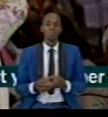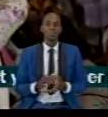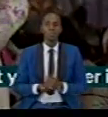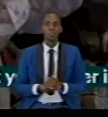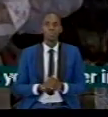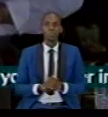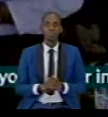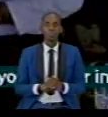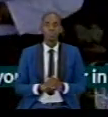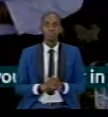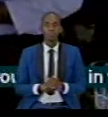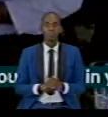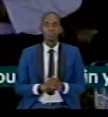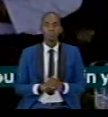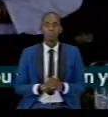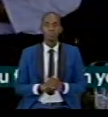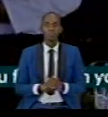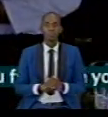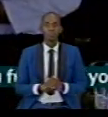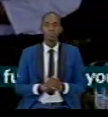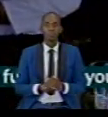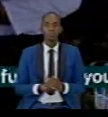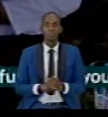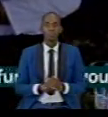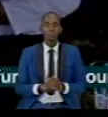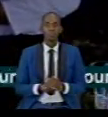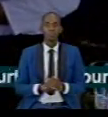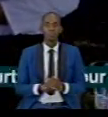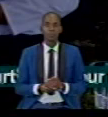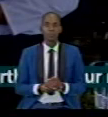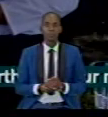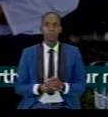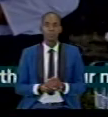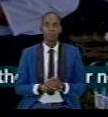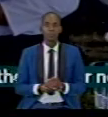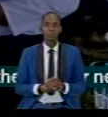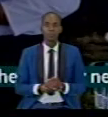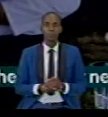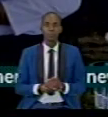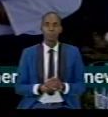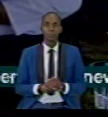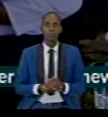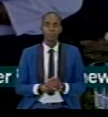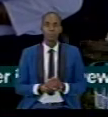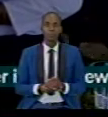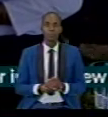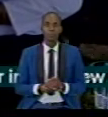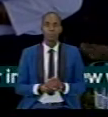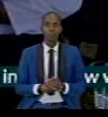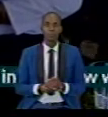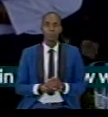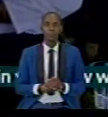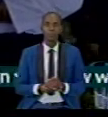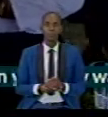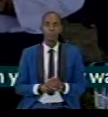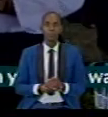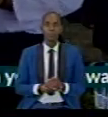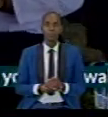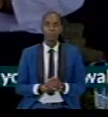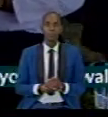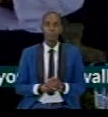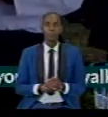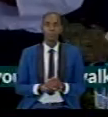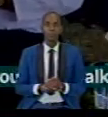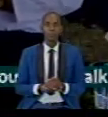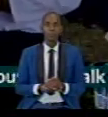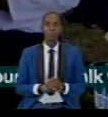are you waving hand there please we're not joking with the children if you are a counselor you are OSHA please